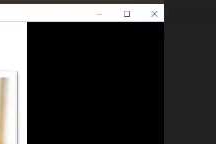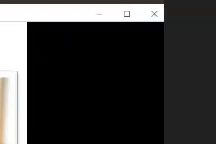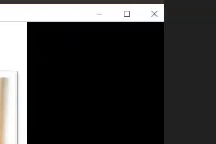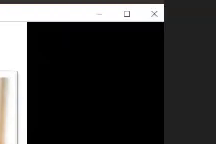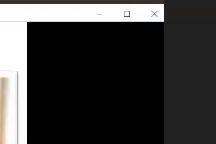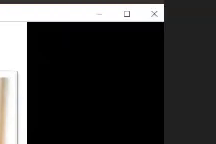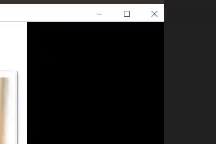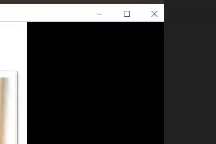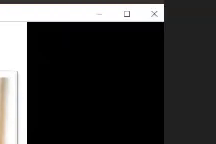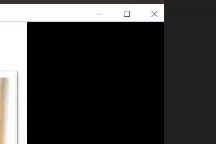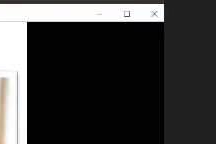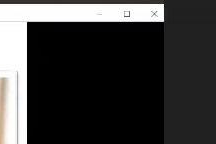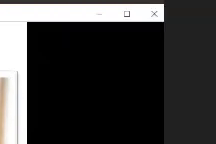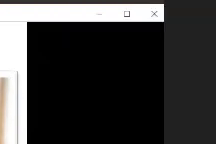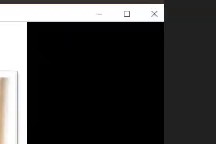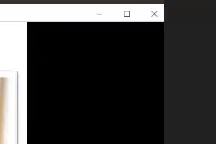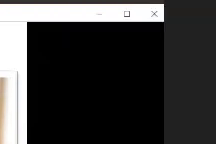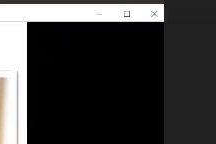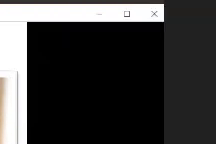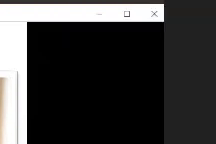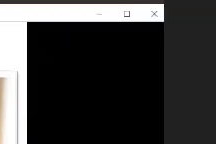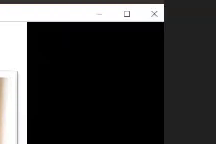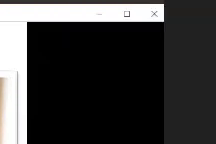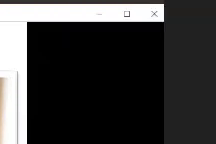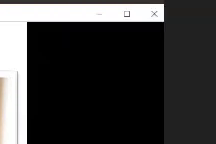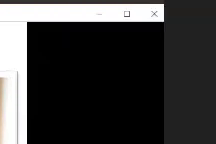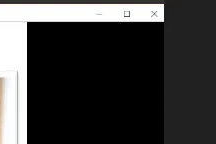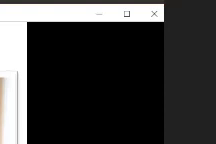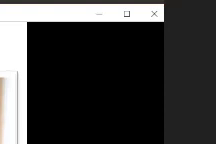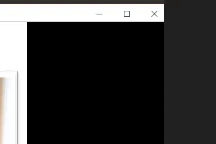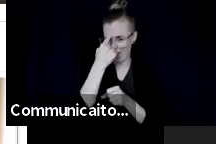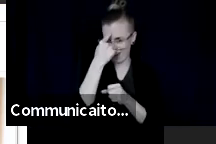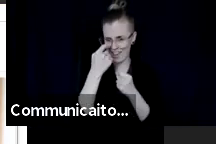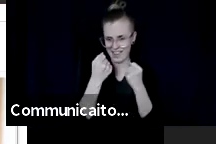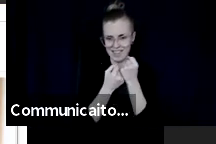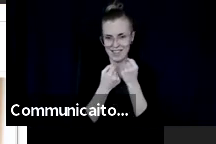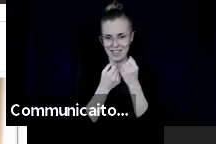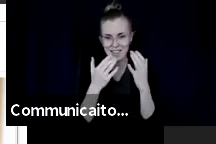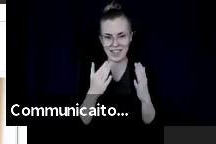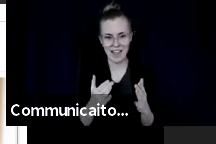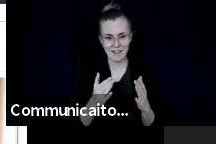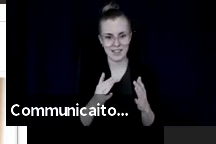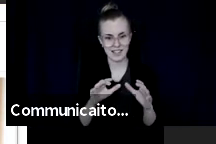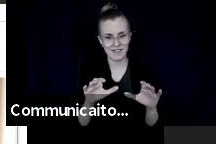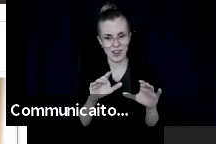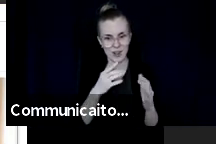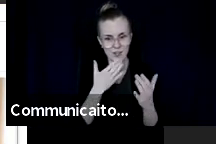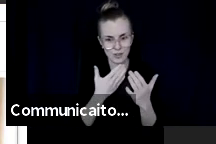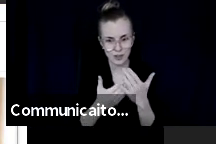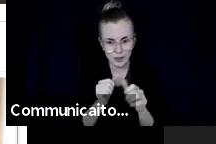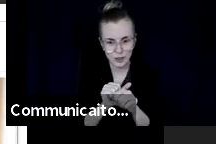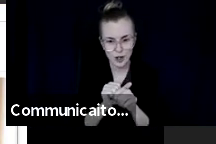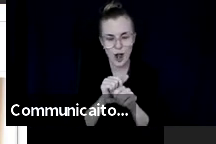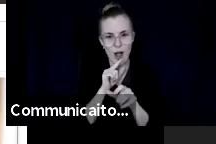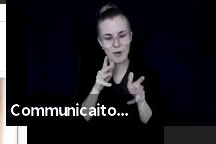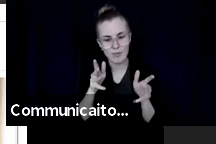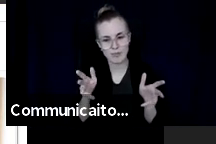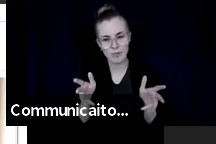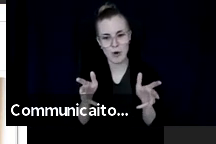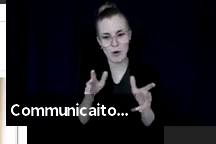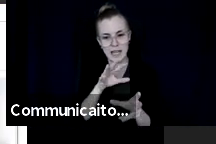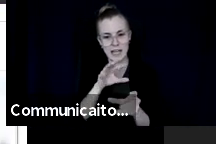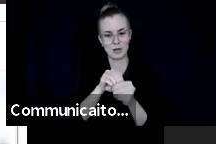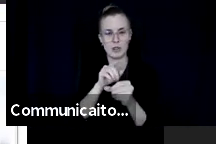In the last few years, I think that the advocates have done a really good job promoting inclusion, and they really opened my